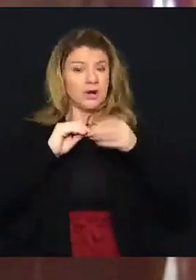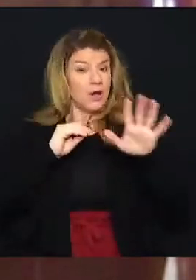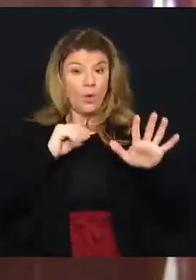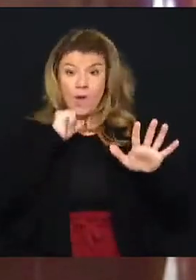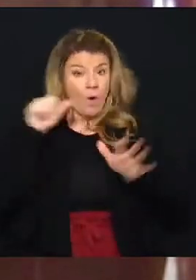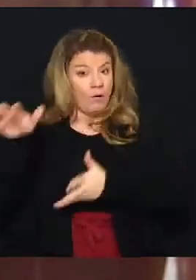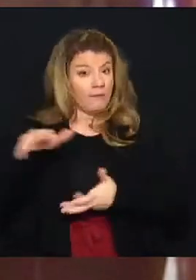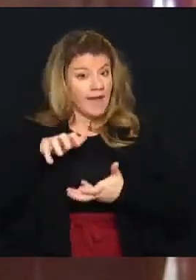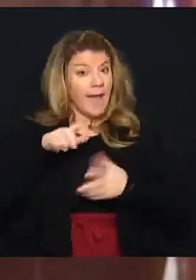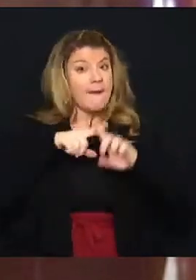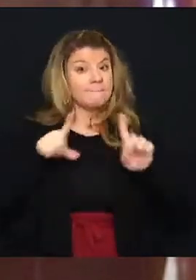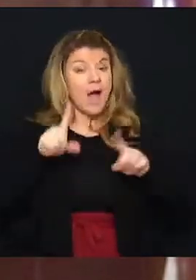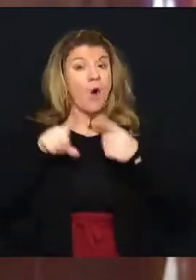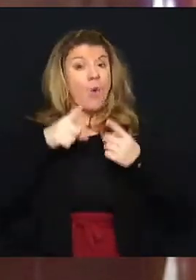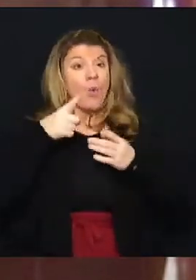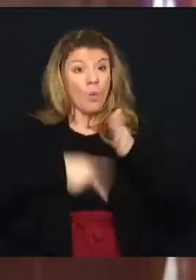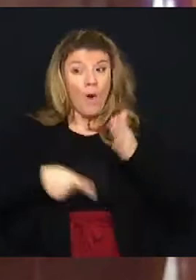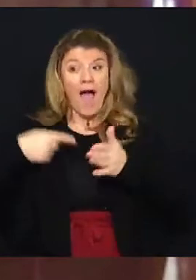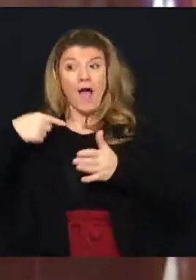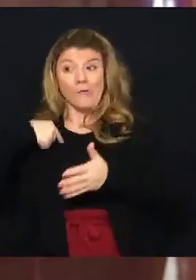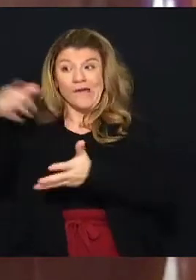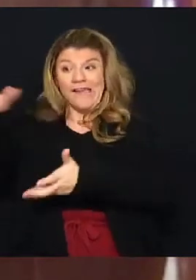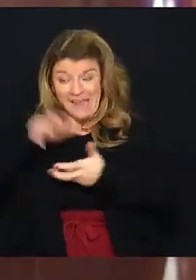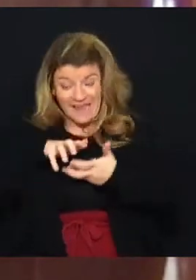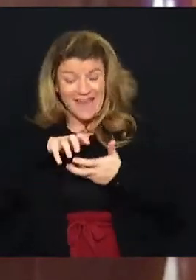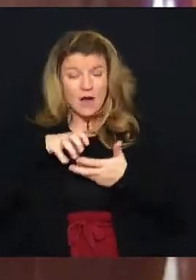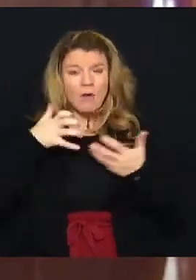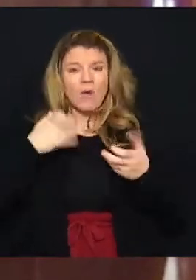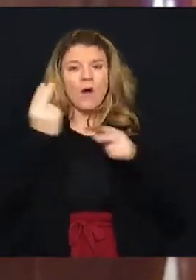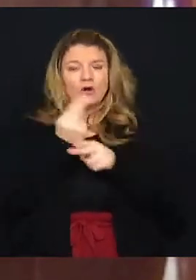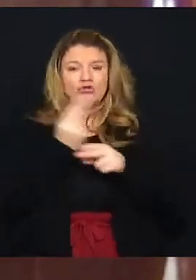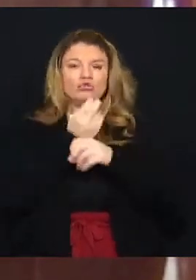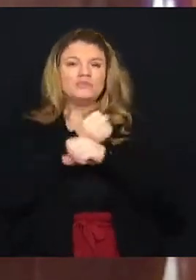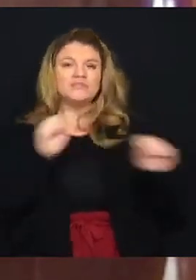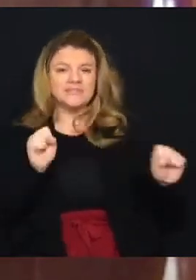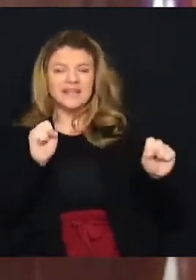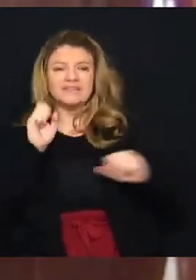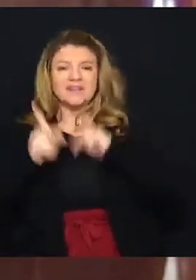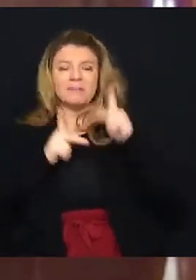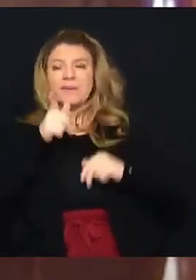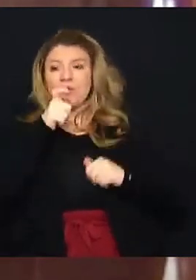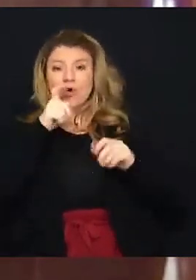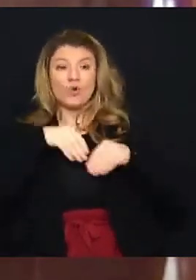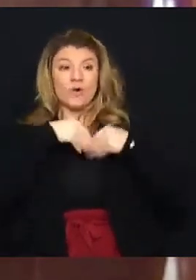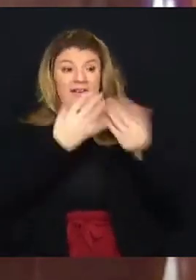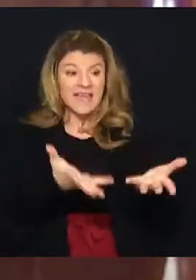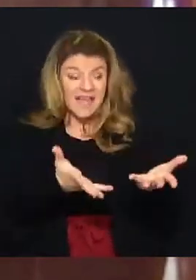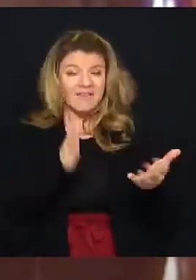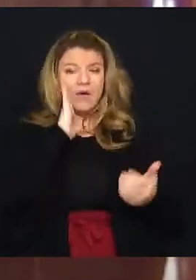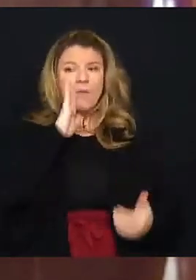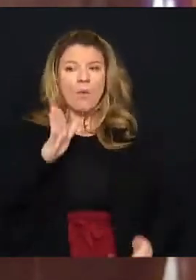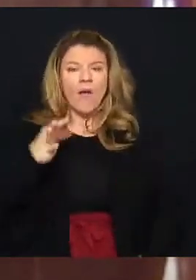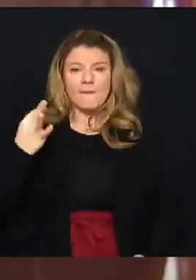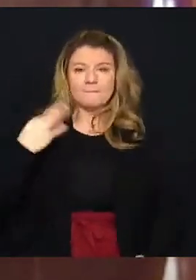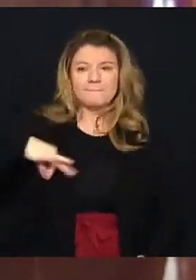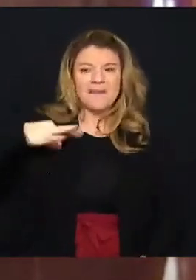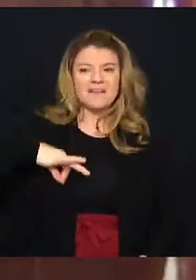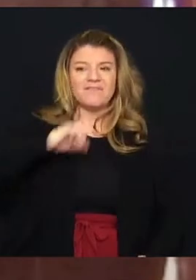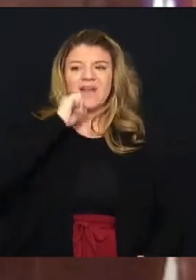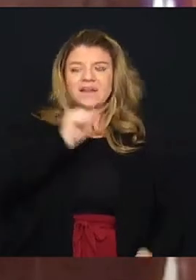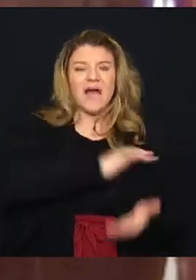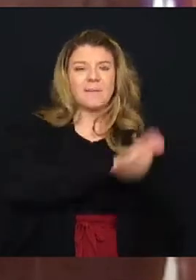in a very safe way, so that we can make sure that the people that are prescribed are people that will benefit and not be harmed by